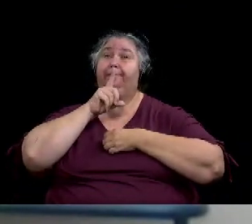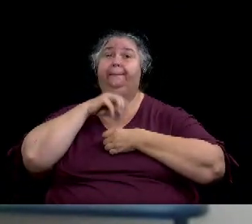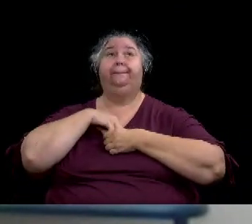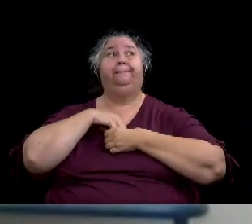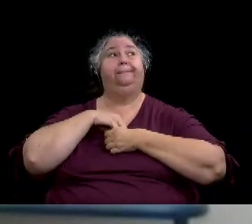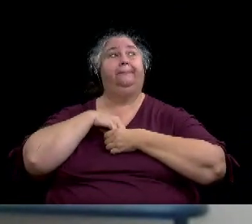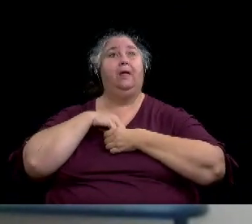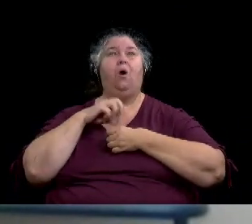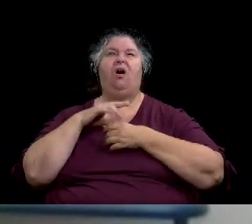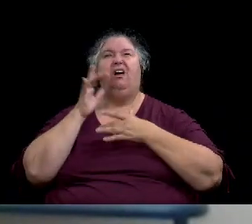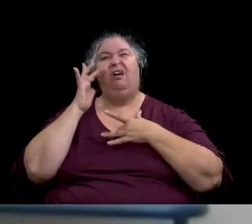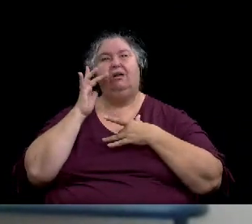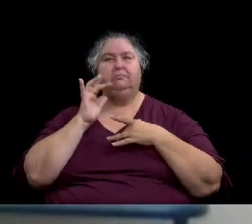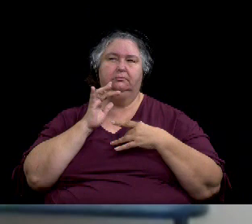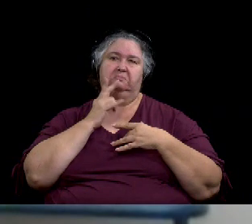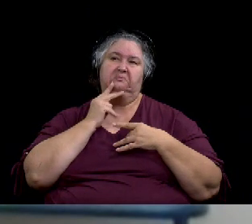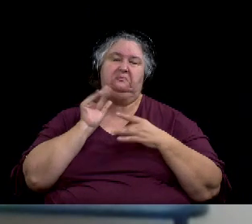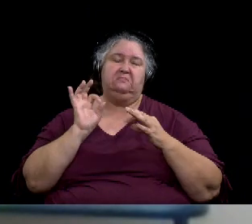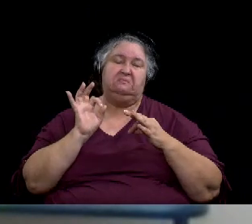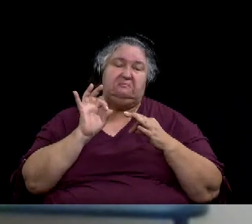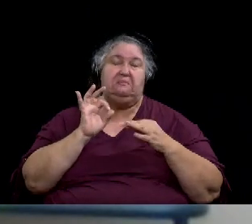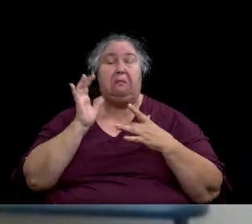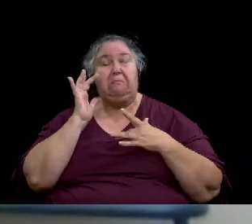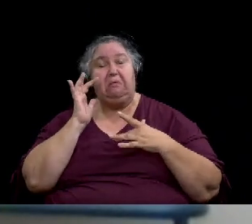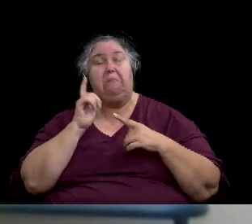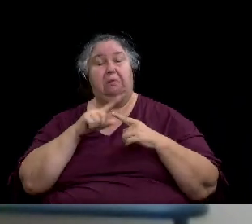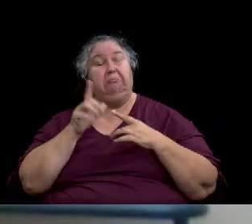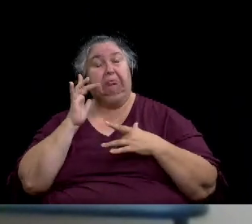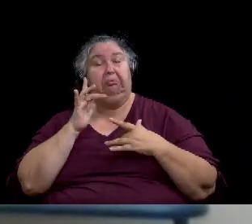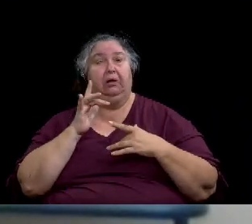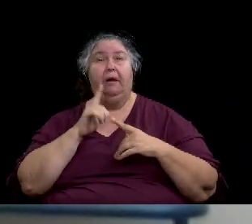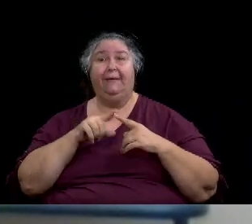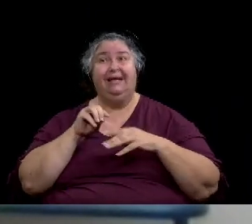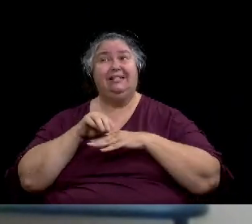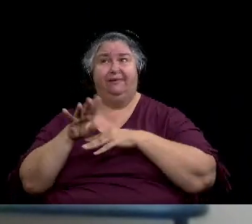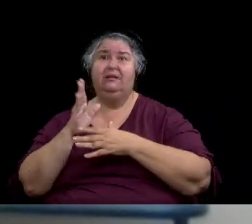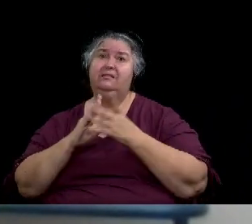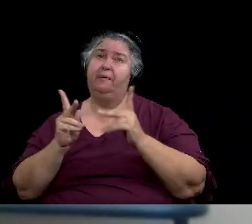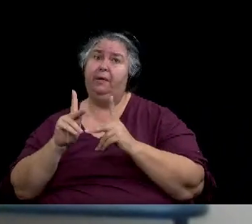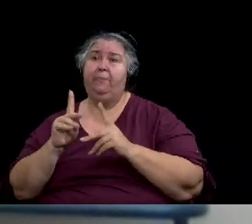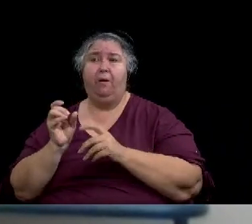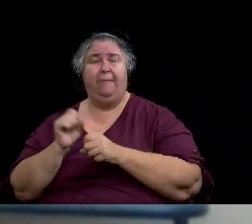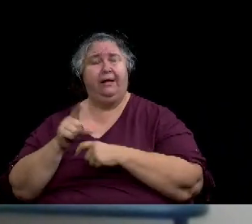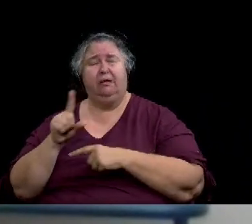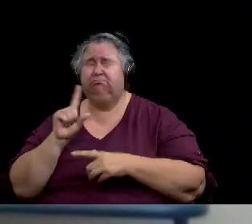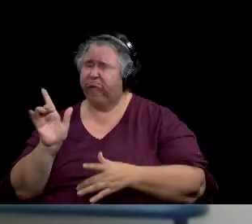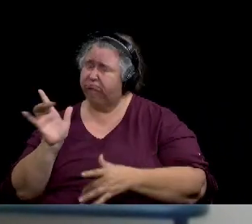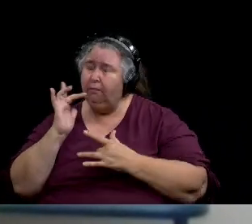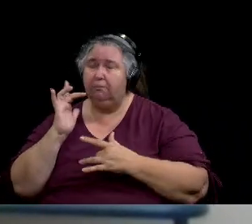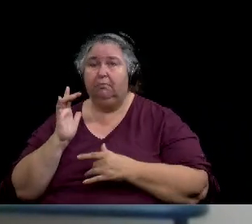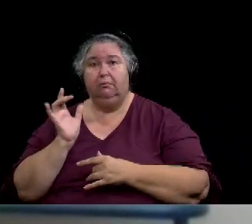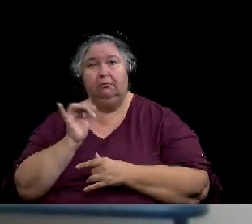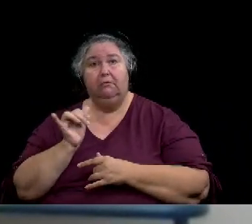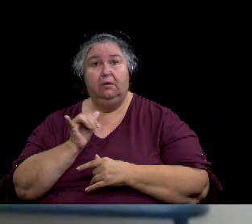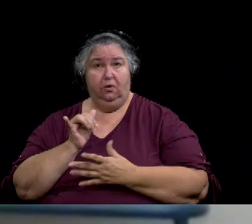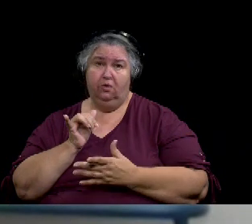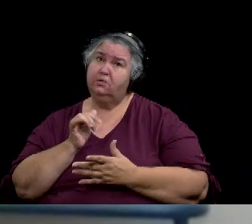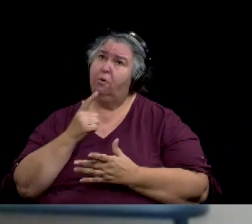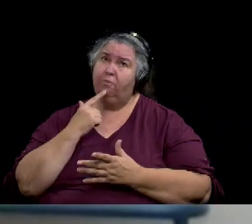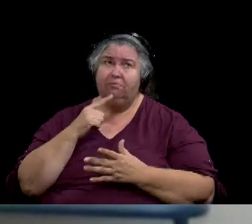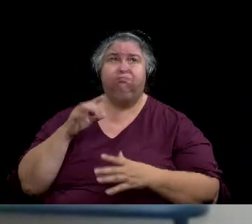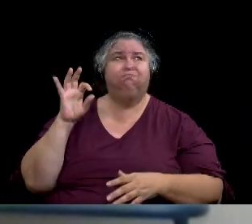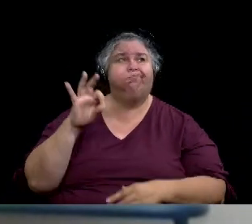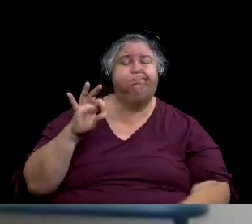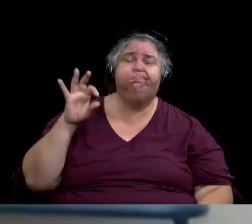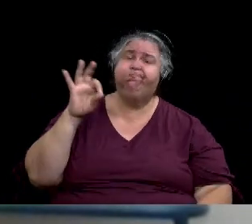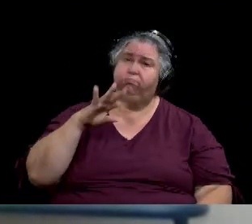mild case. But it is certainly affecting some people and making them very sick. And so again, as we have preached, we